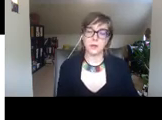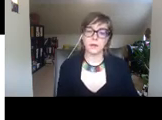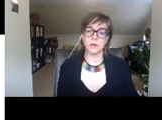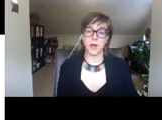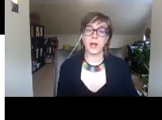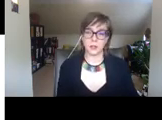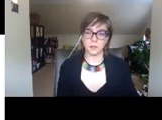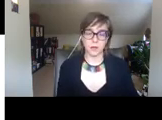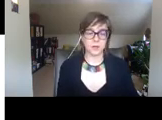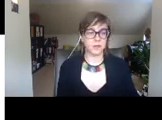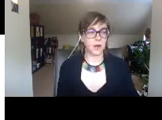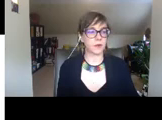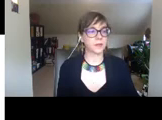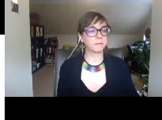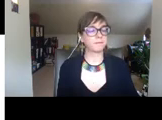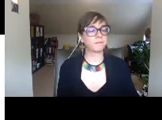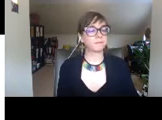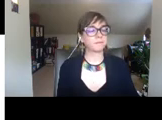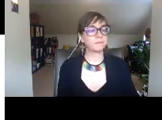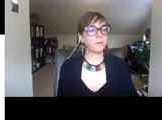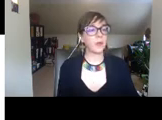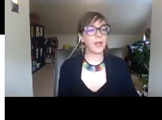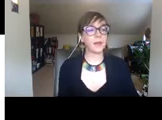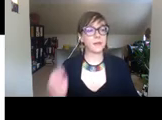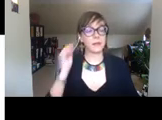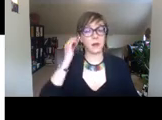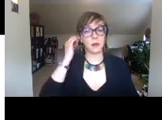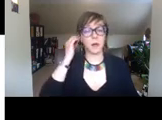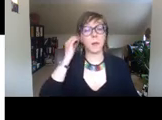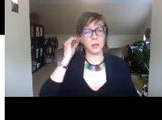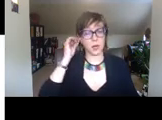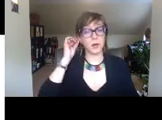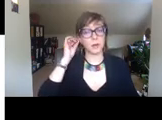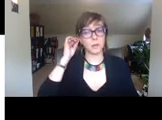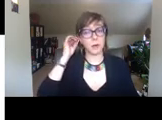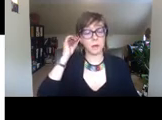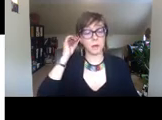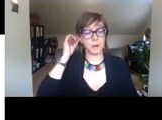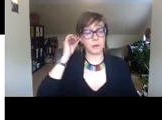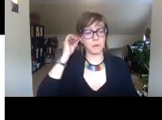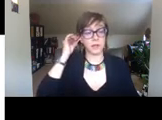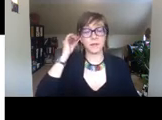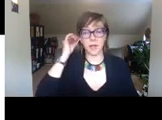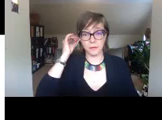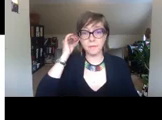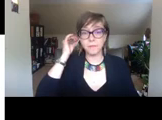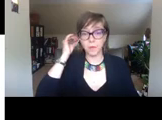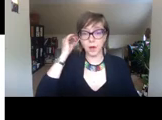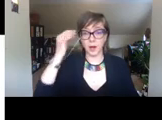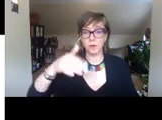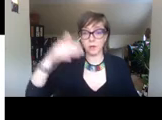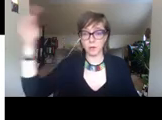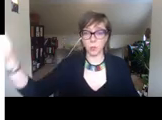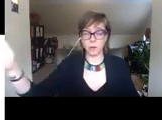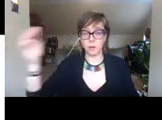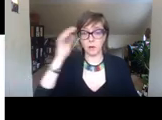serious reaction, right, to the virus, and much higher rates of death, right,